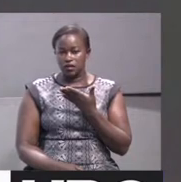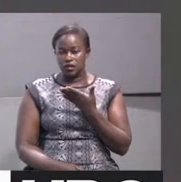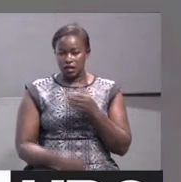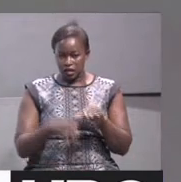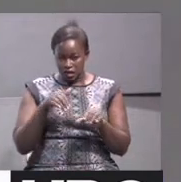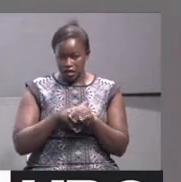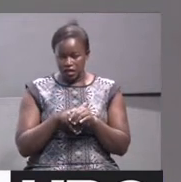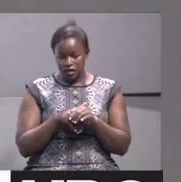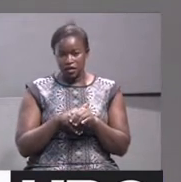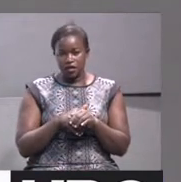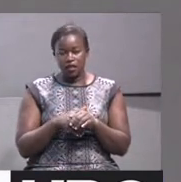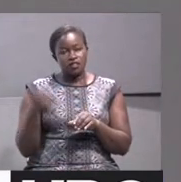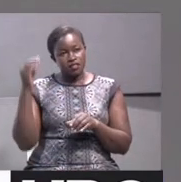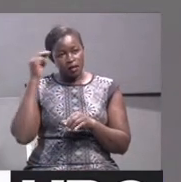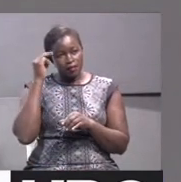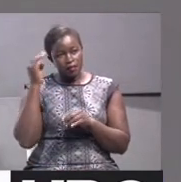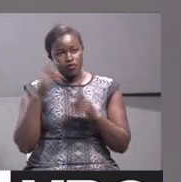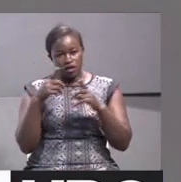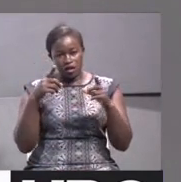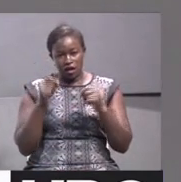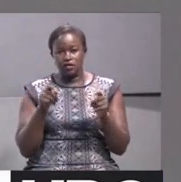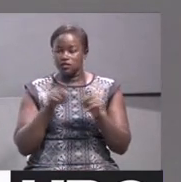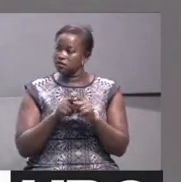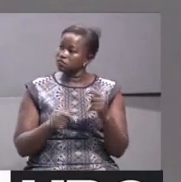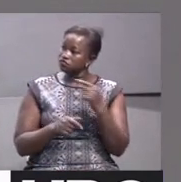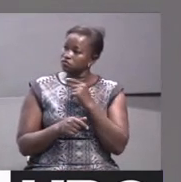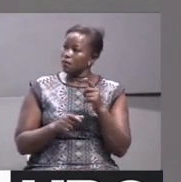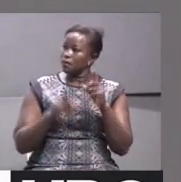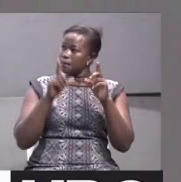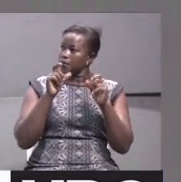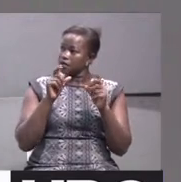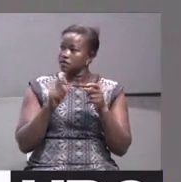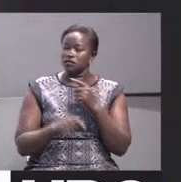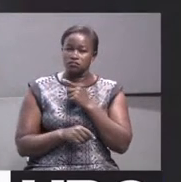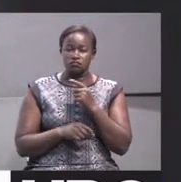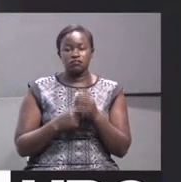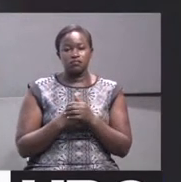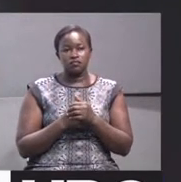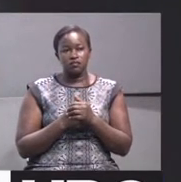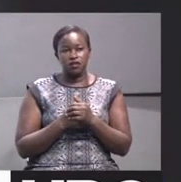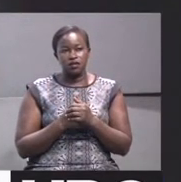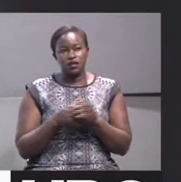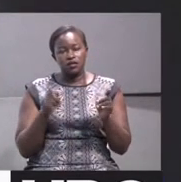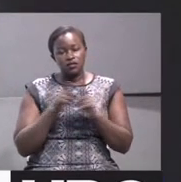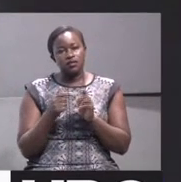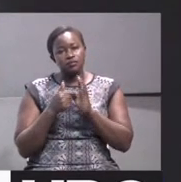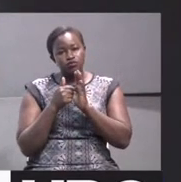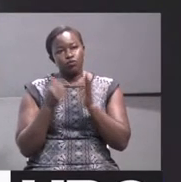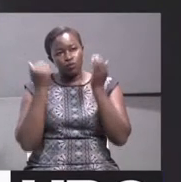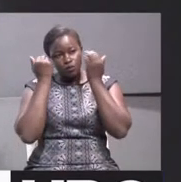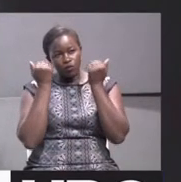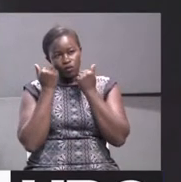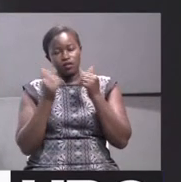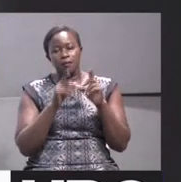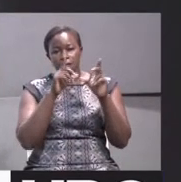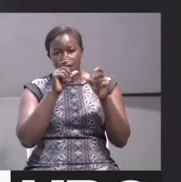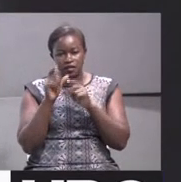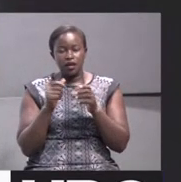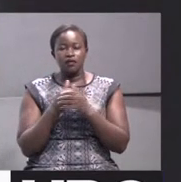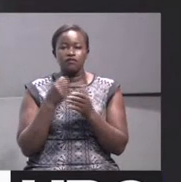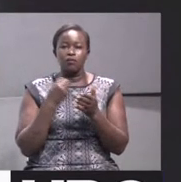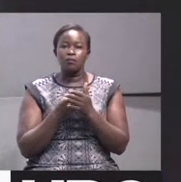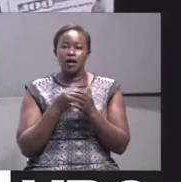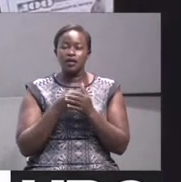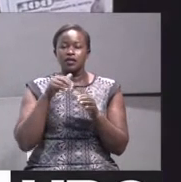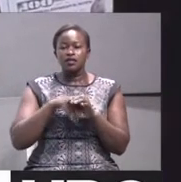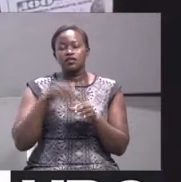card, and this image, my lord. Kanene showed court the photos of the alleged money in